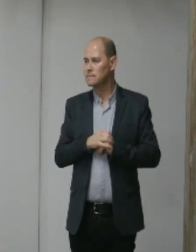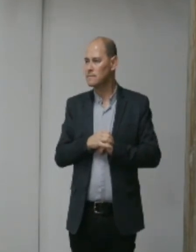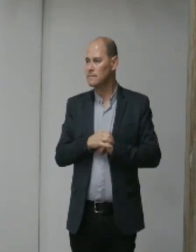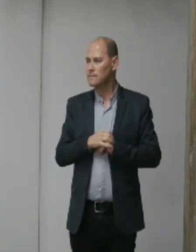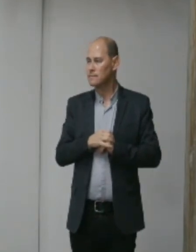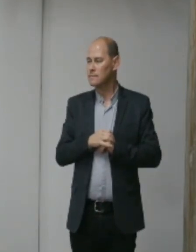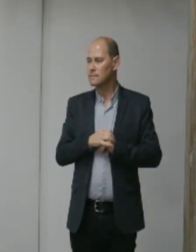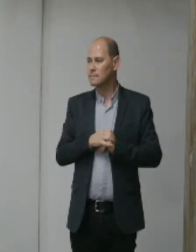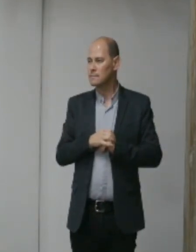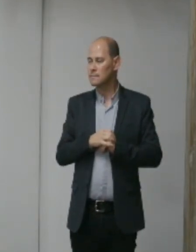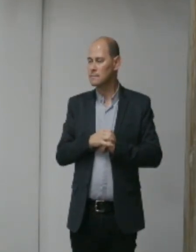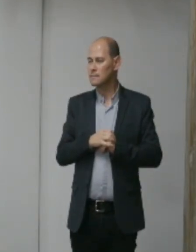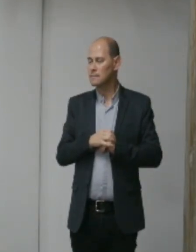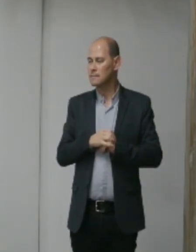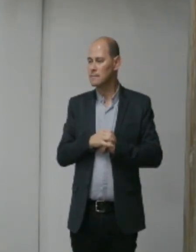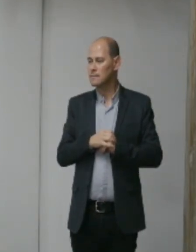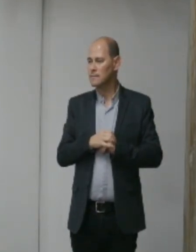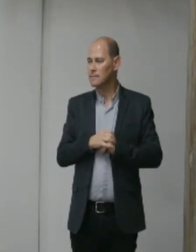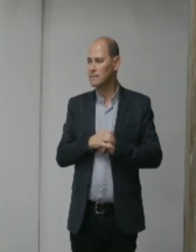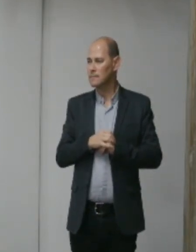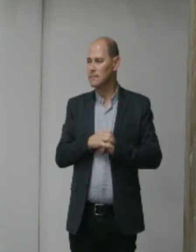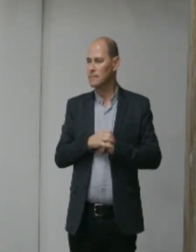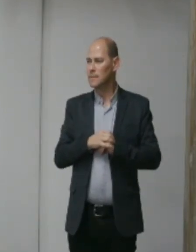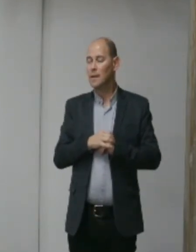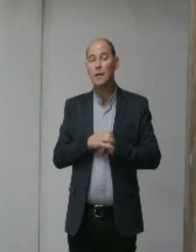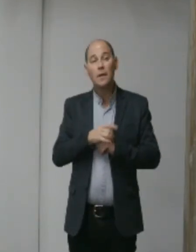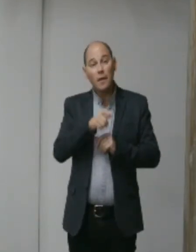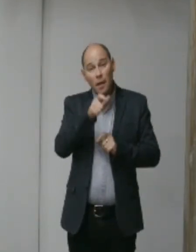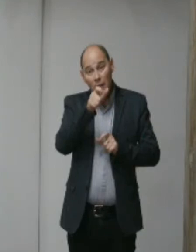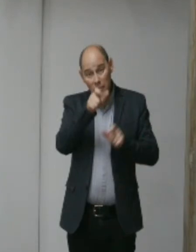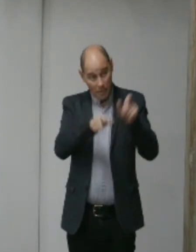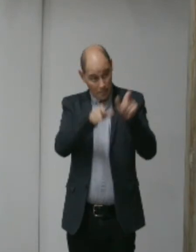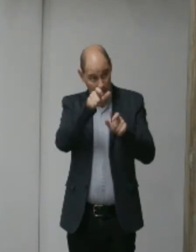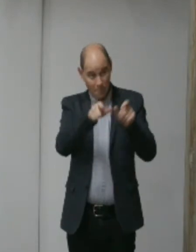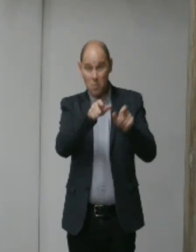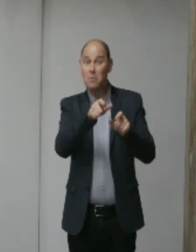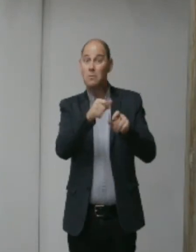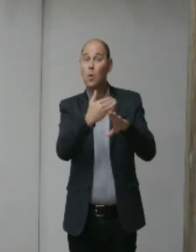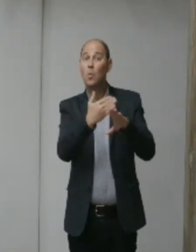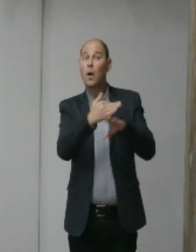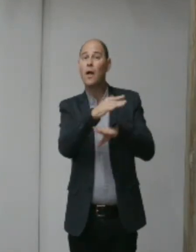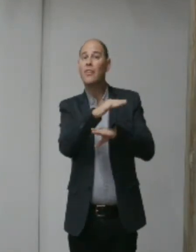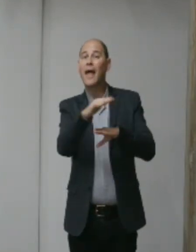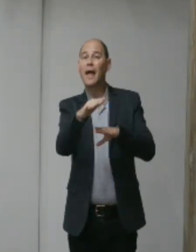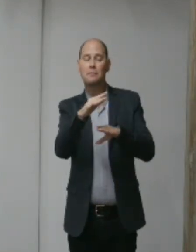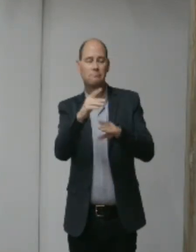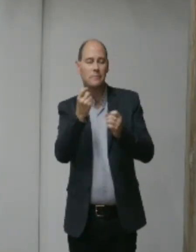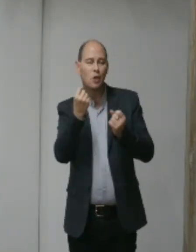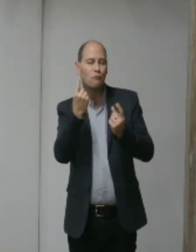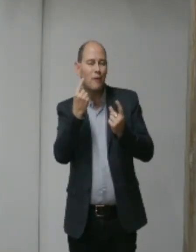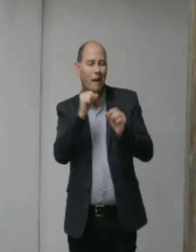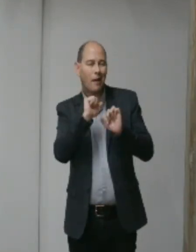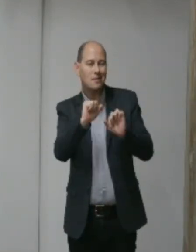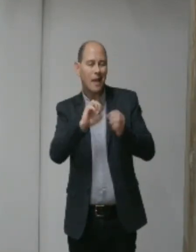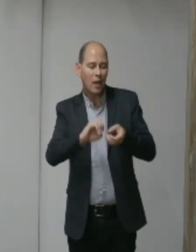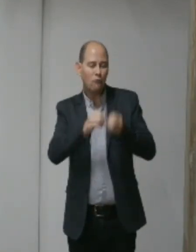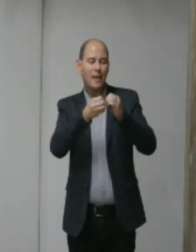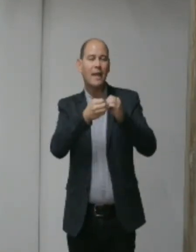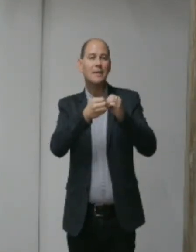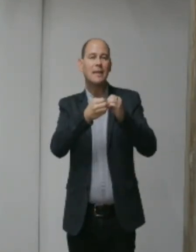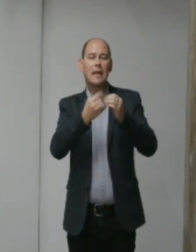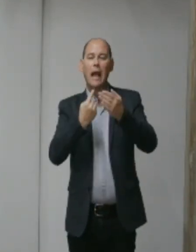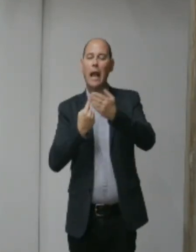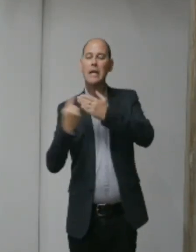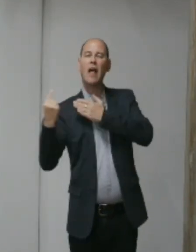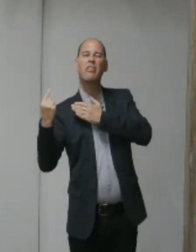people working there. They don't even know that they're creating this other. It's Yeah. So again, this is an ideal space to